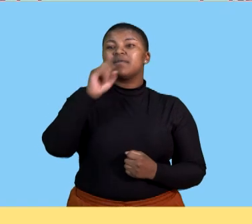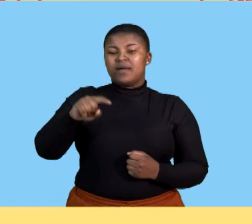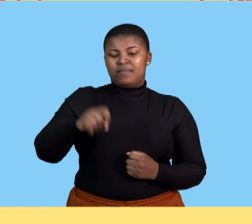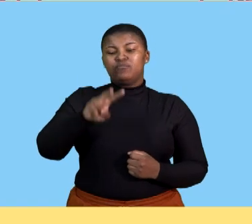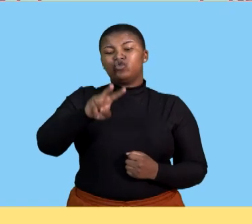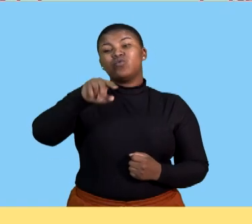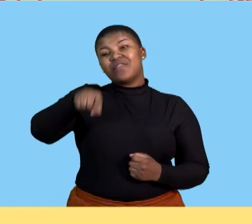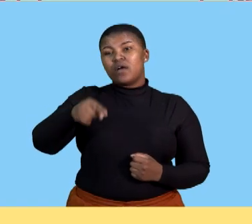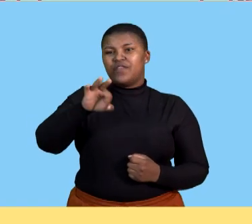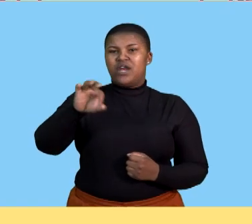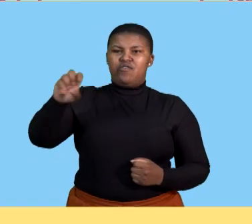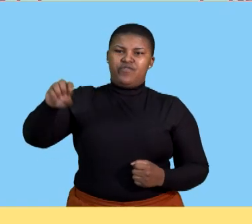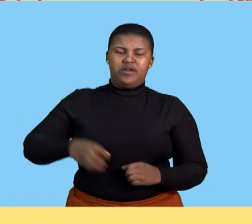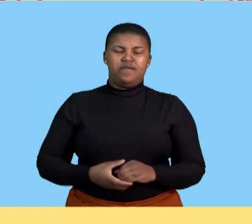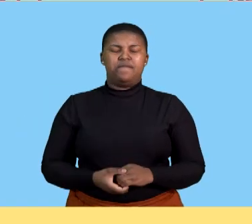becomes